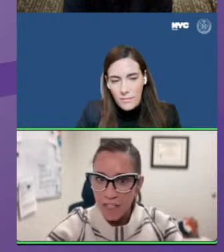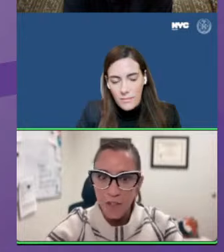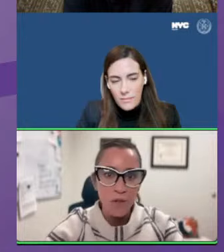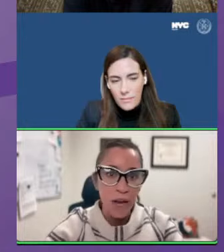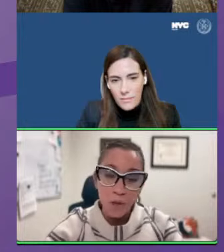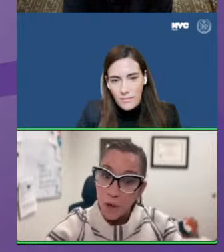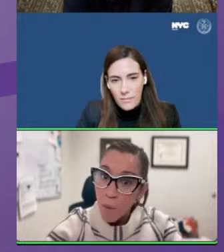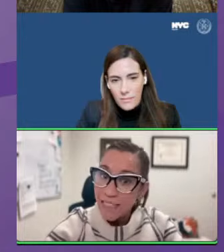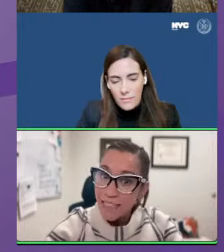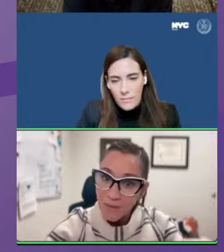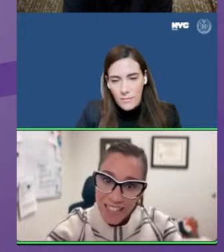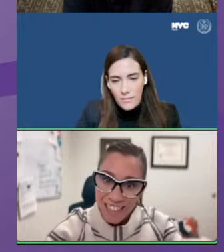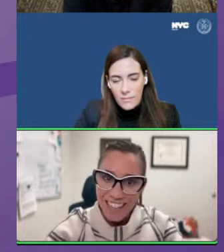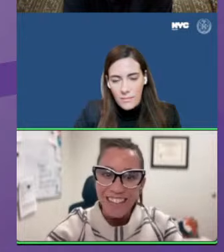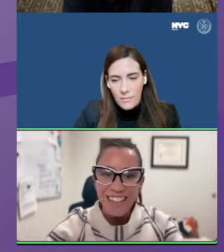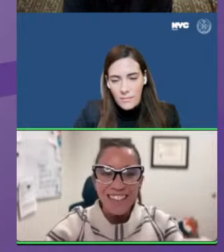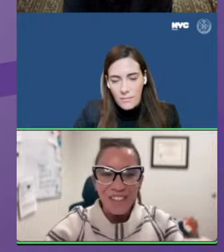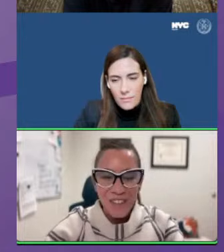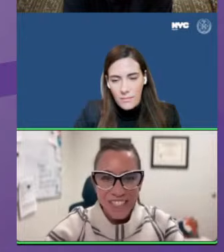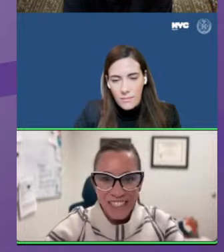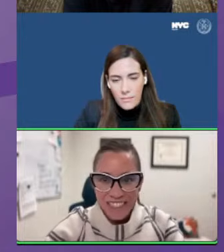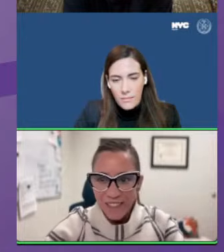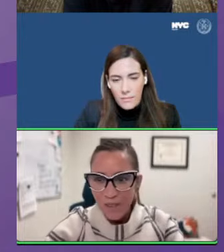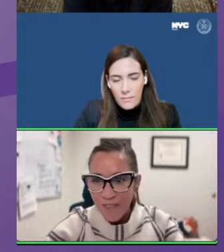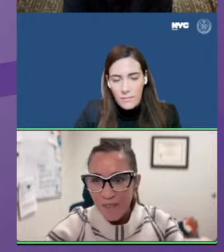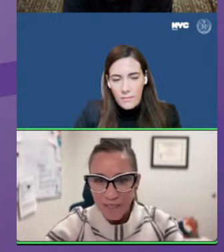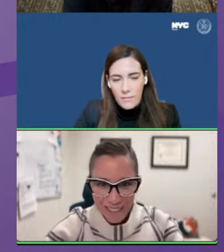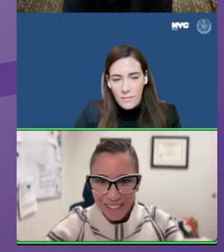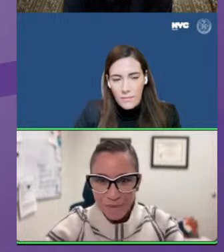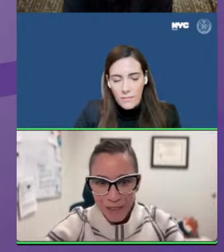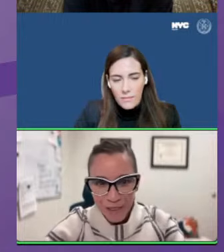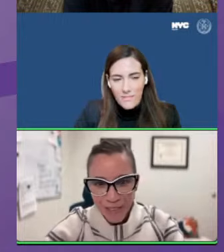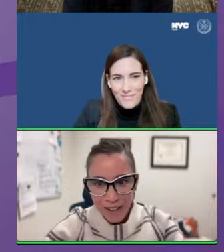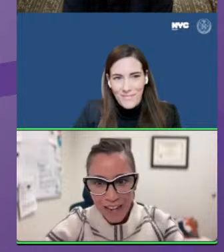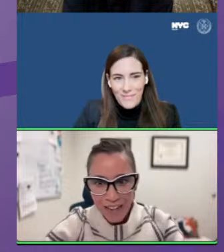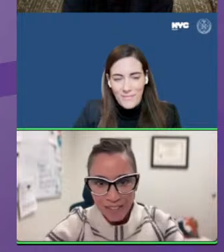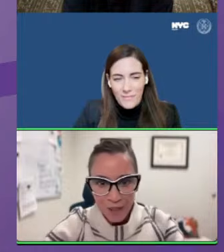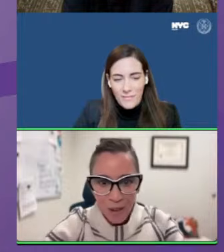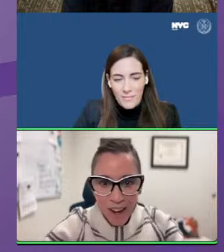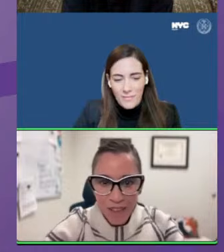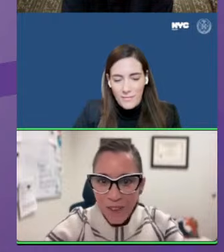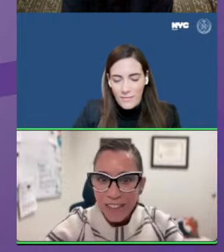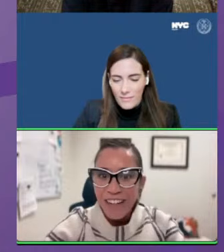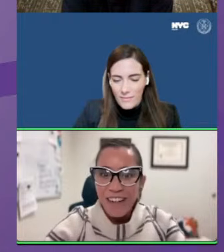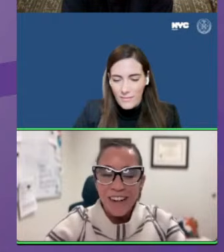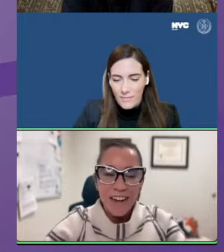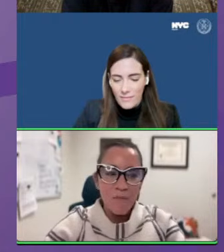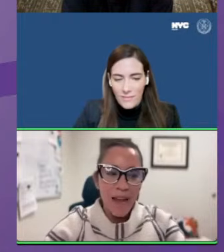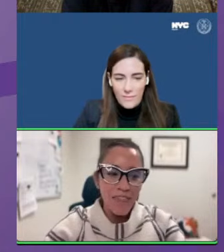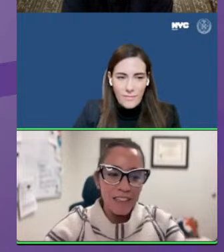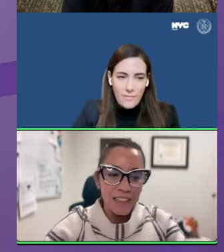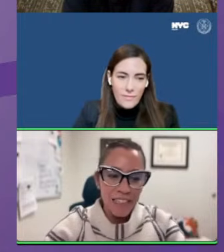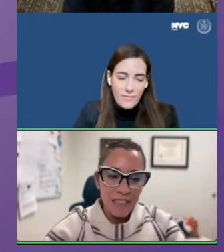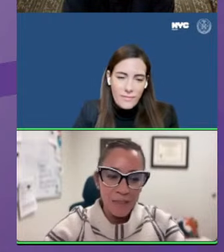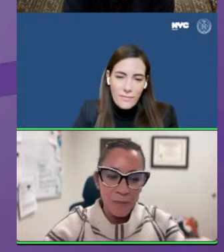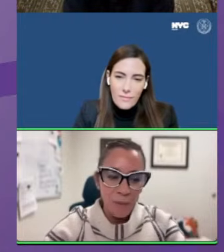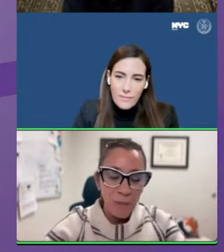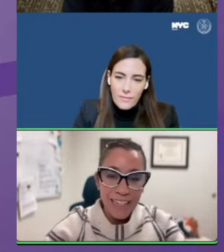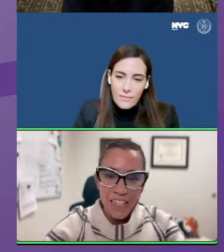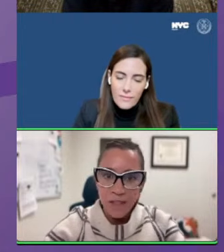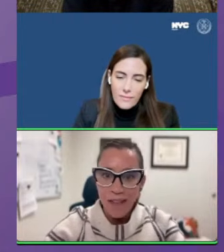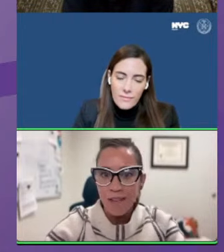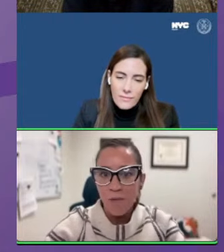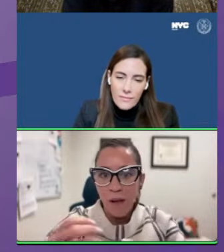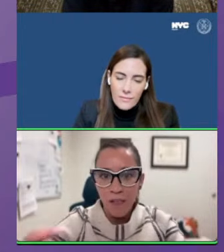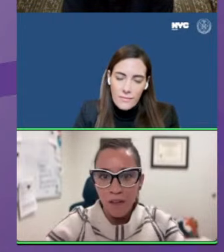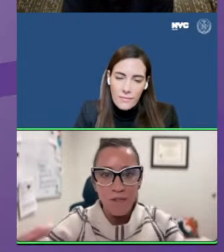cognitive issues, autonomic dysfunction, which is the one that Putrino and I have co-authored. And this